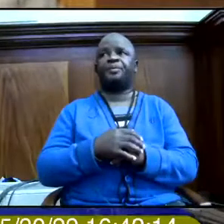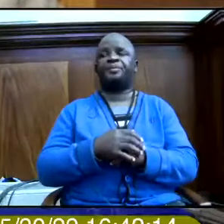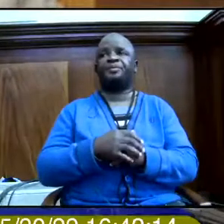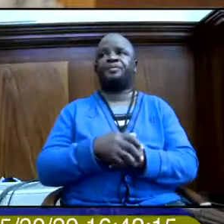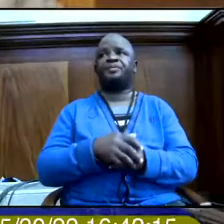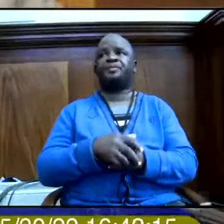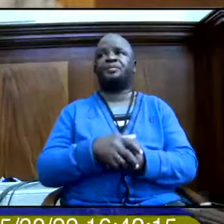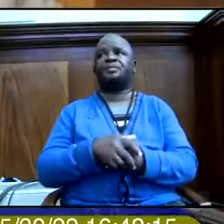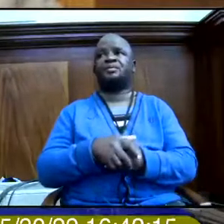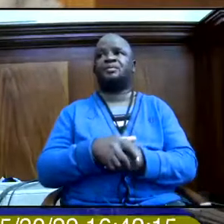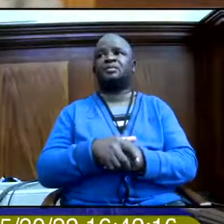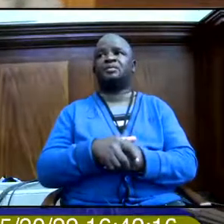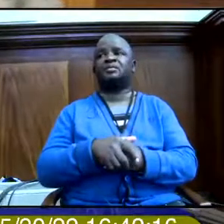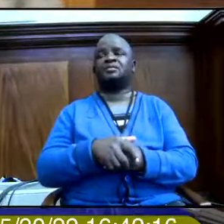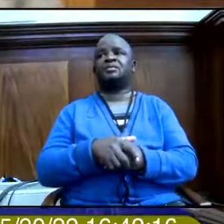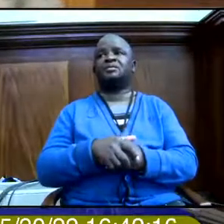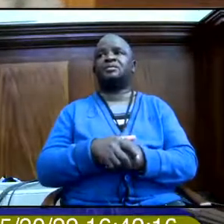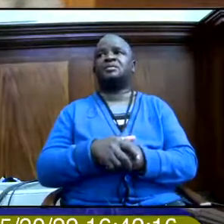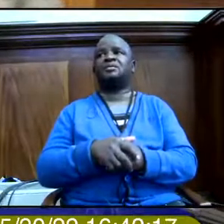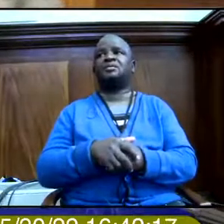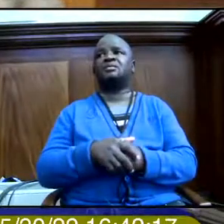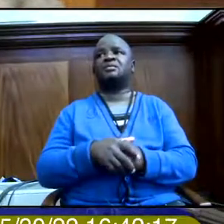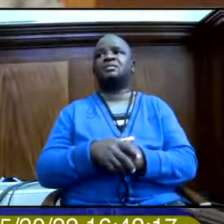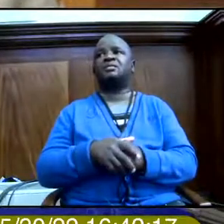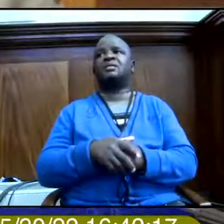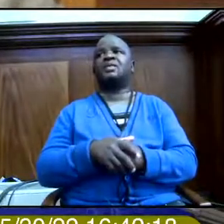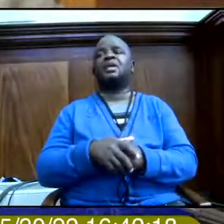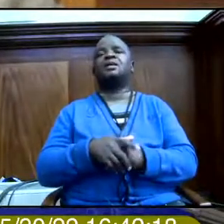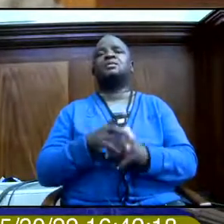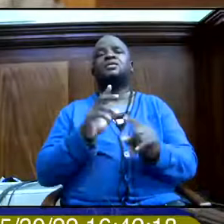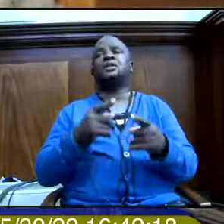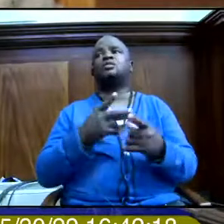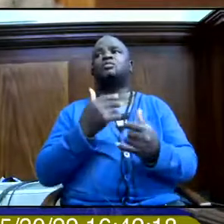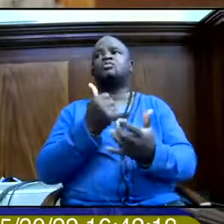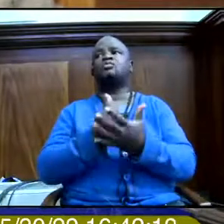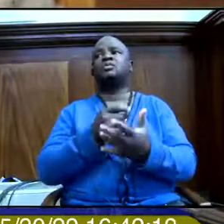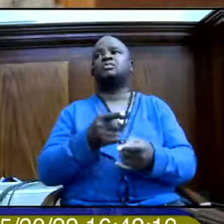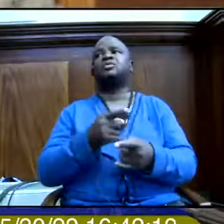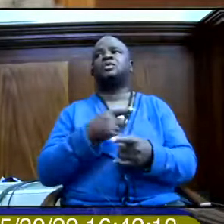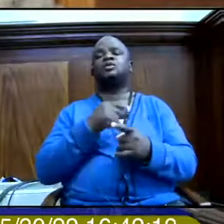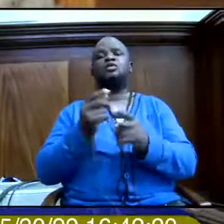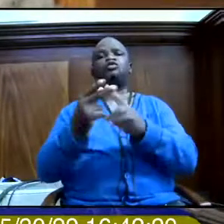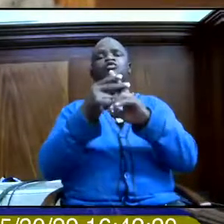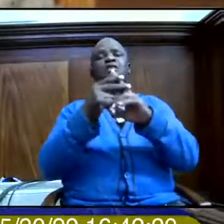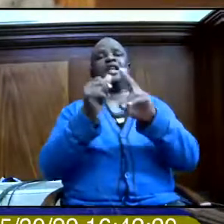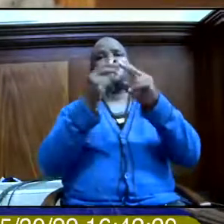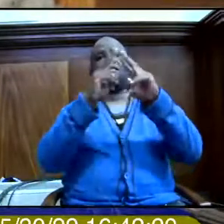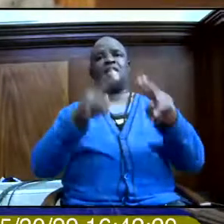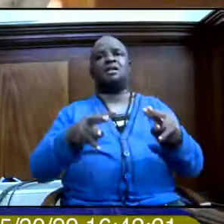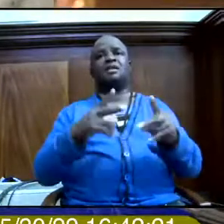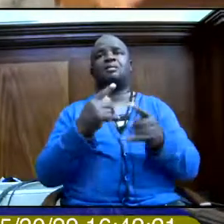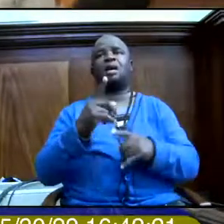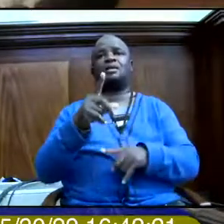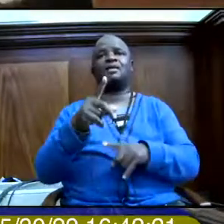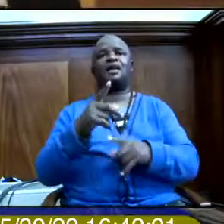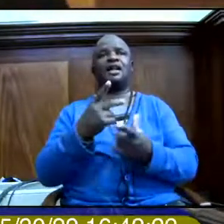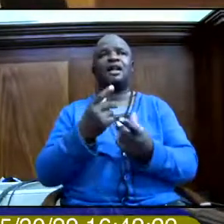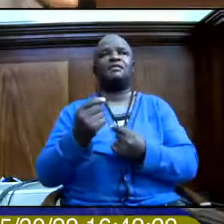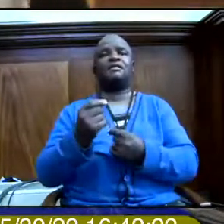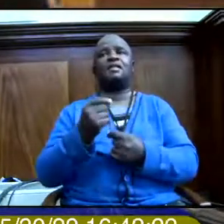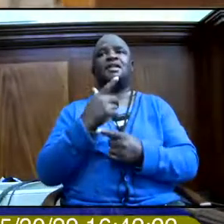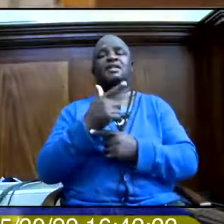you can be sitting here and and and saying we are trade unions we are federations we are blah blah blah but we have